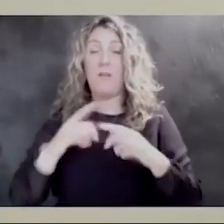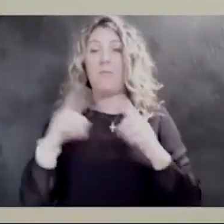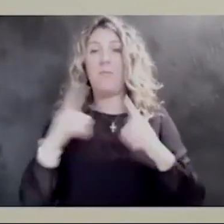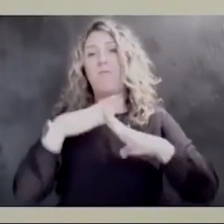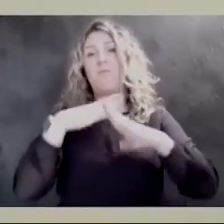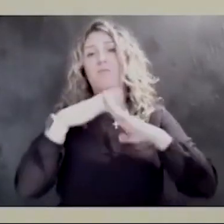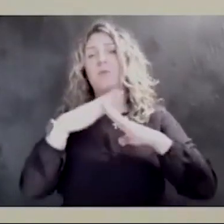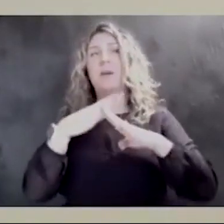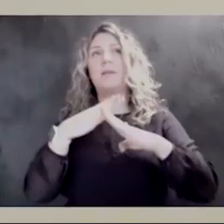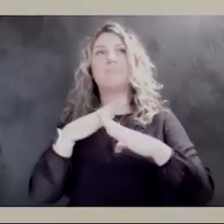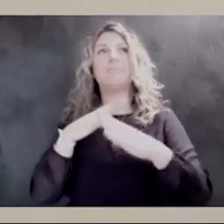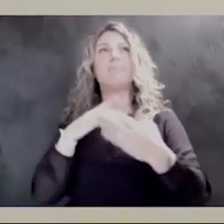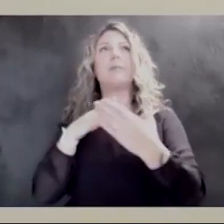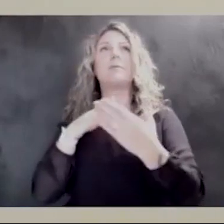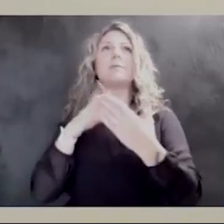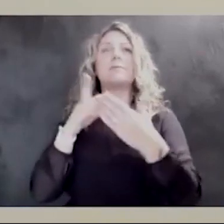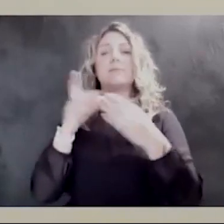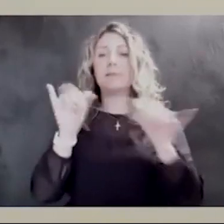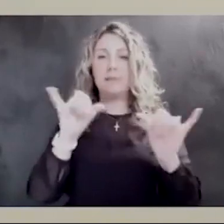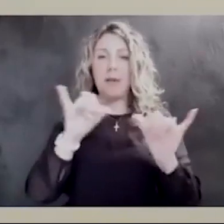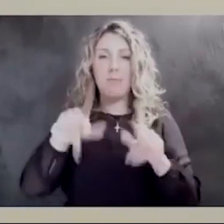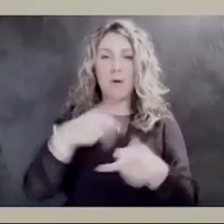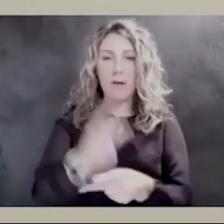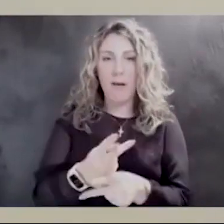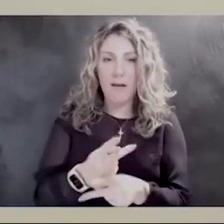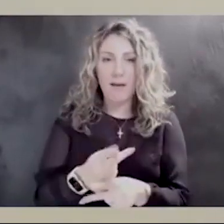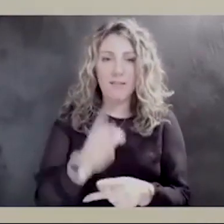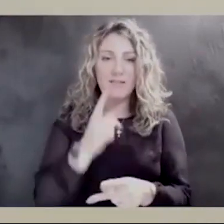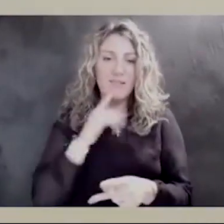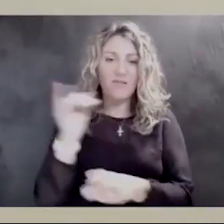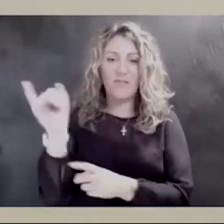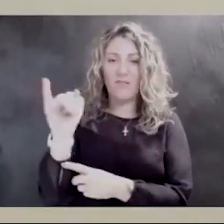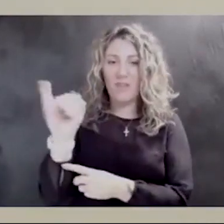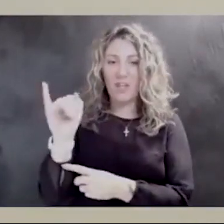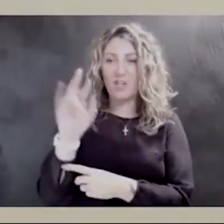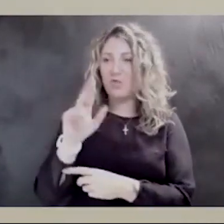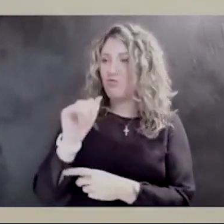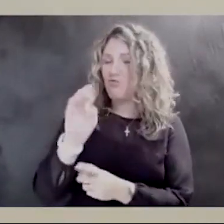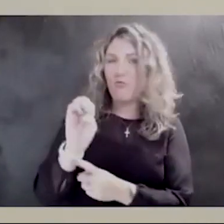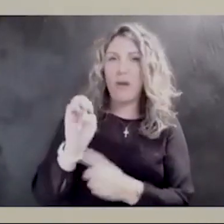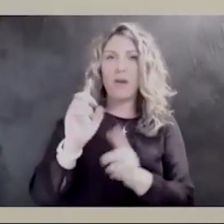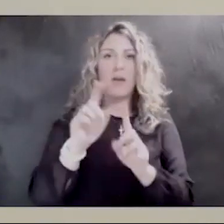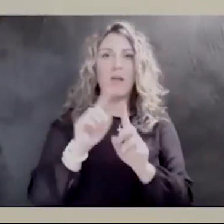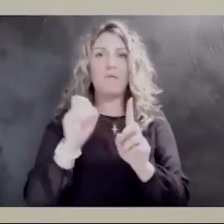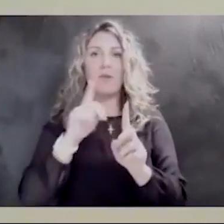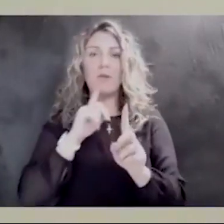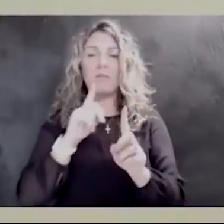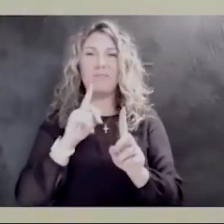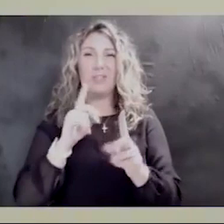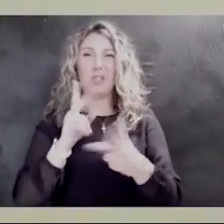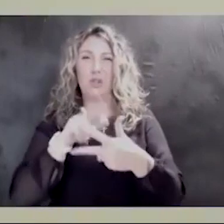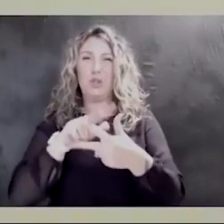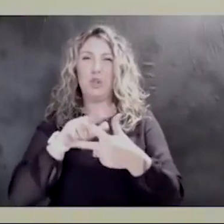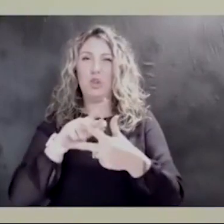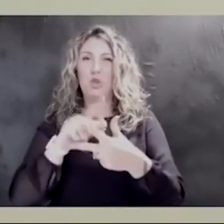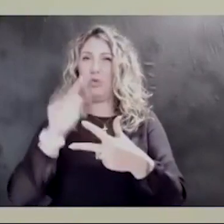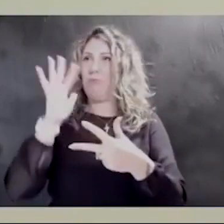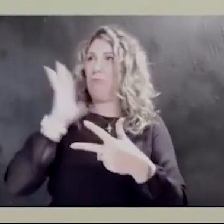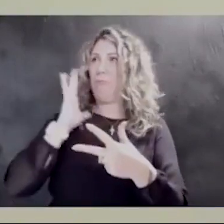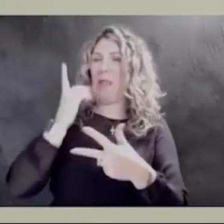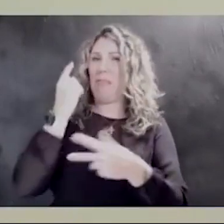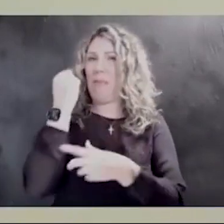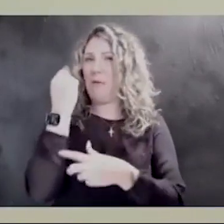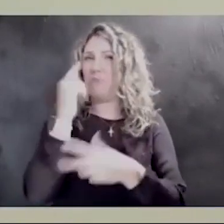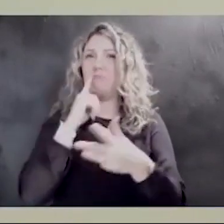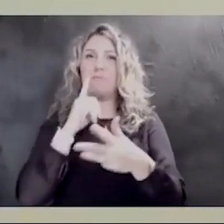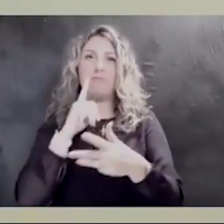same kind of infection rate that we had with the two earlier ones. But I think we are